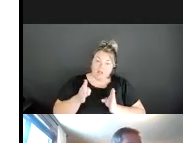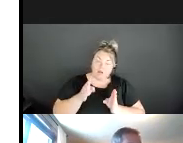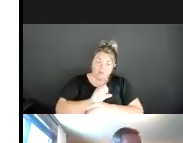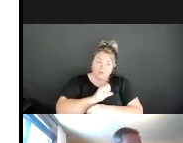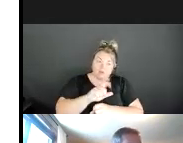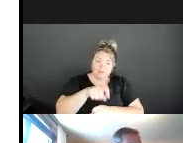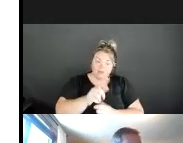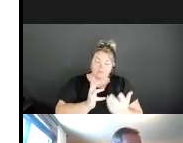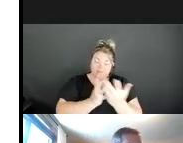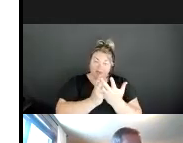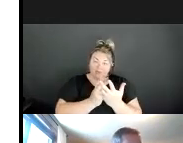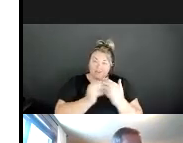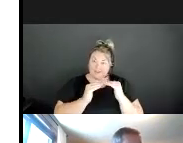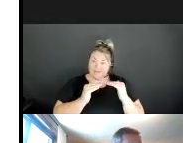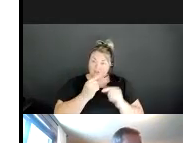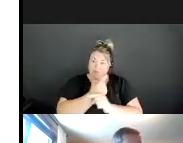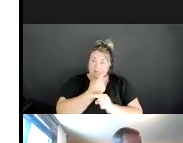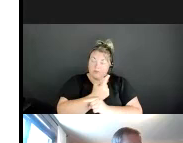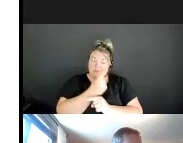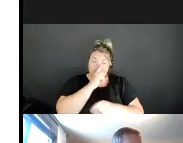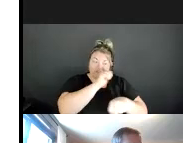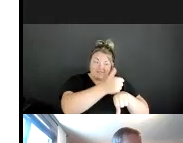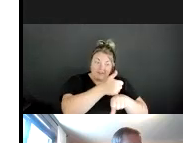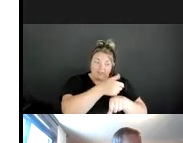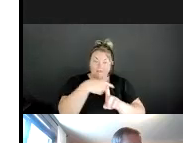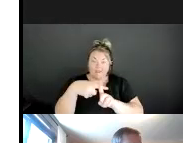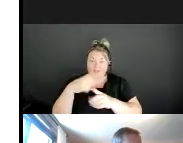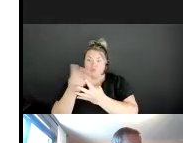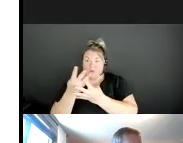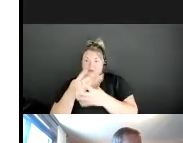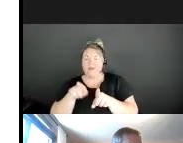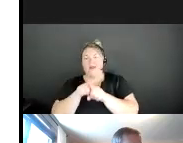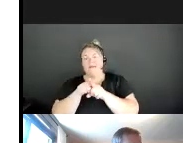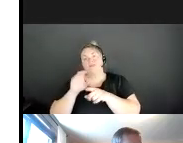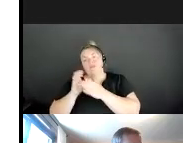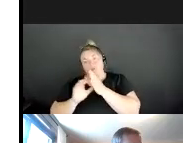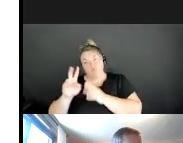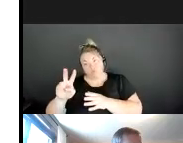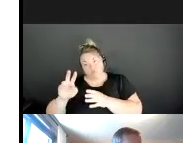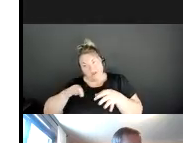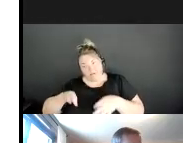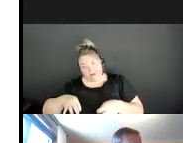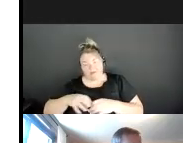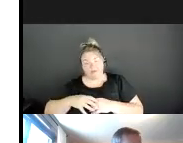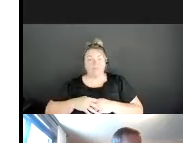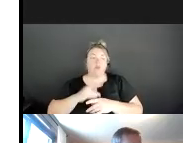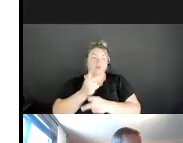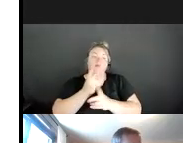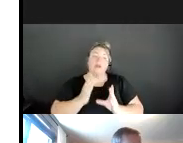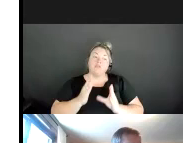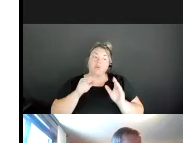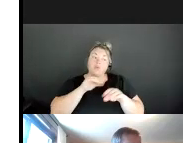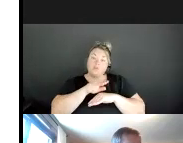appropriateness for setting and screening, as again outlined in Chapter 2. Supervisor consultation must